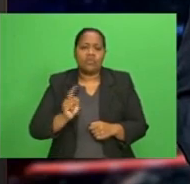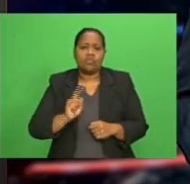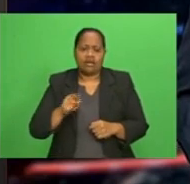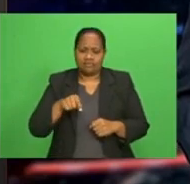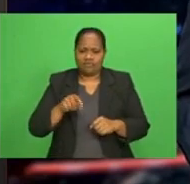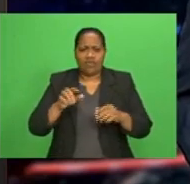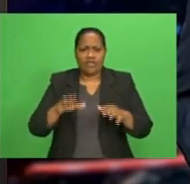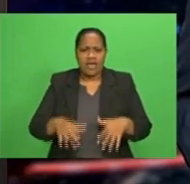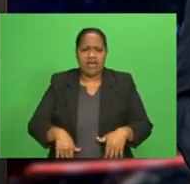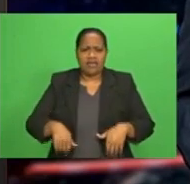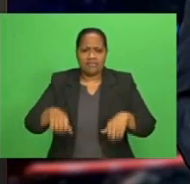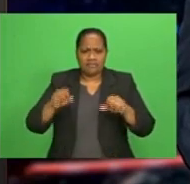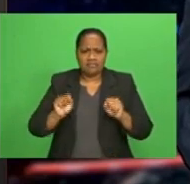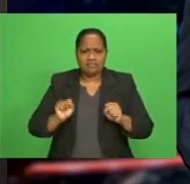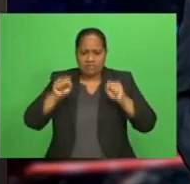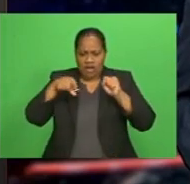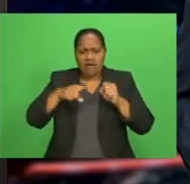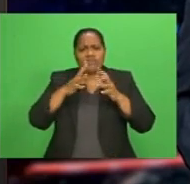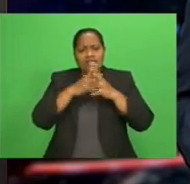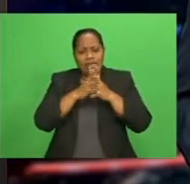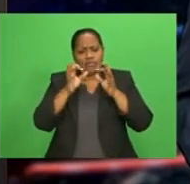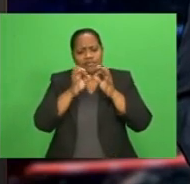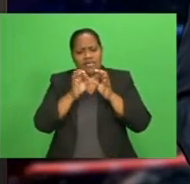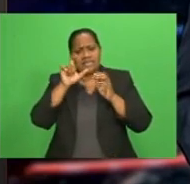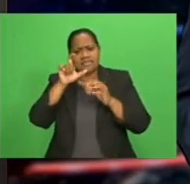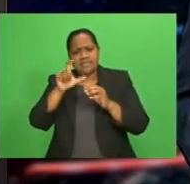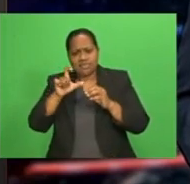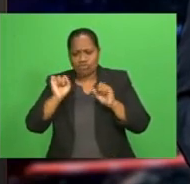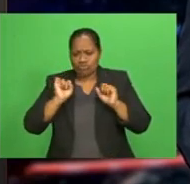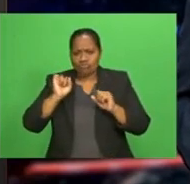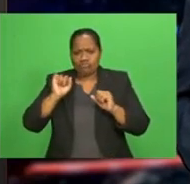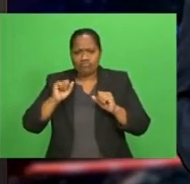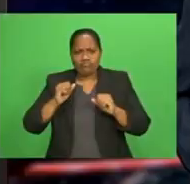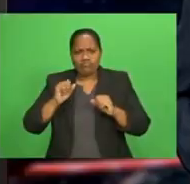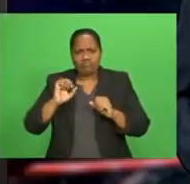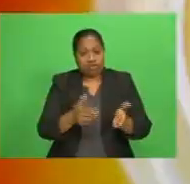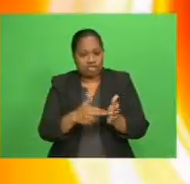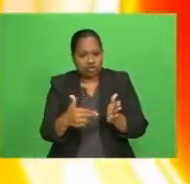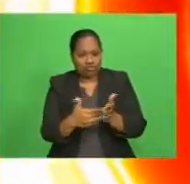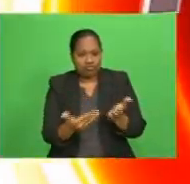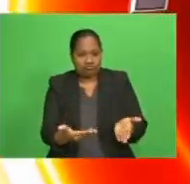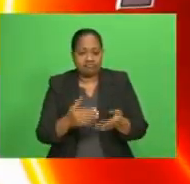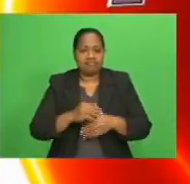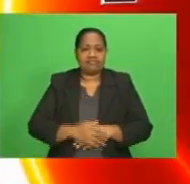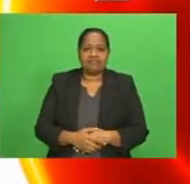heavyweight trilogy between WBC champion Tyson Fury and Deontay Wilder.